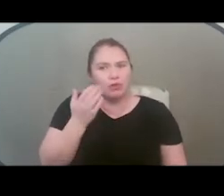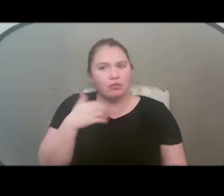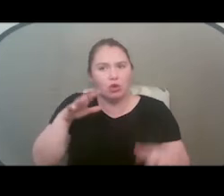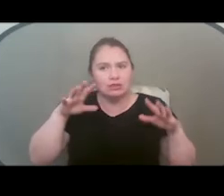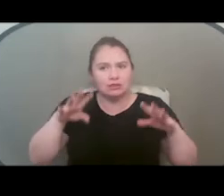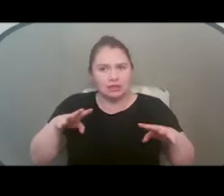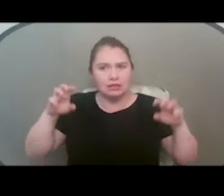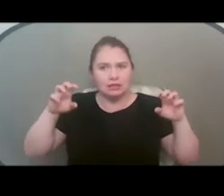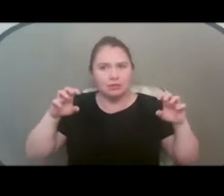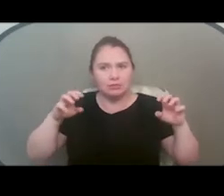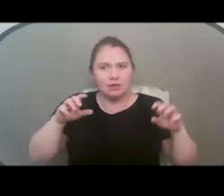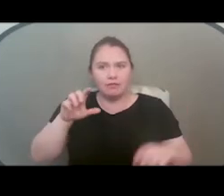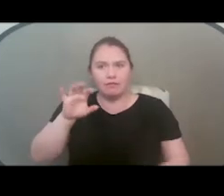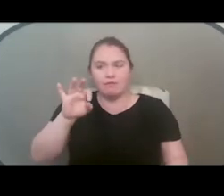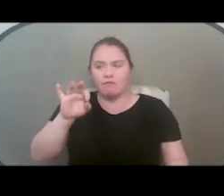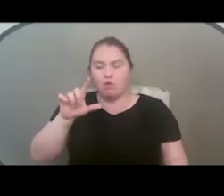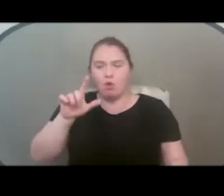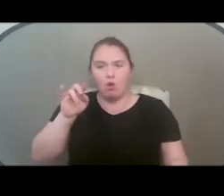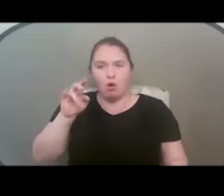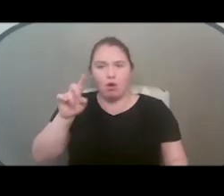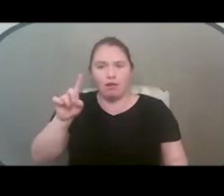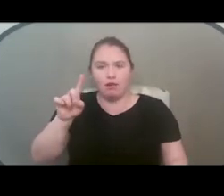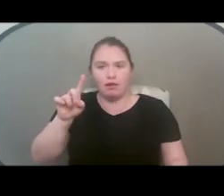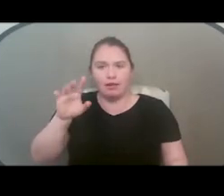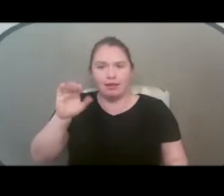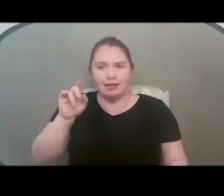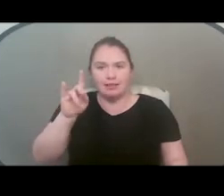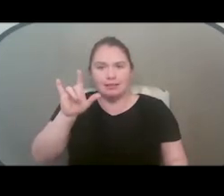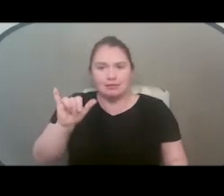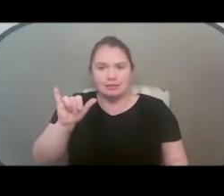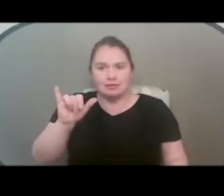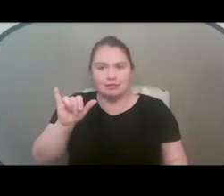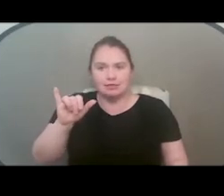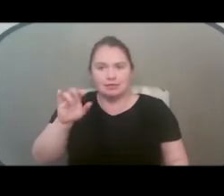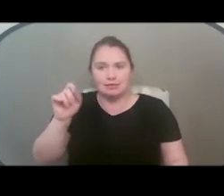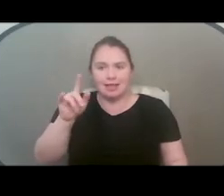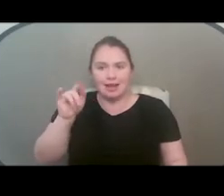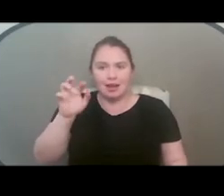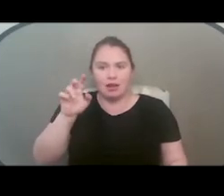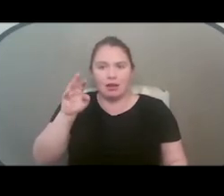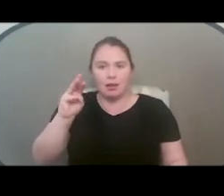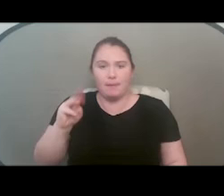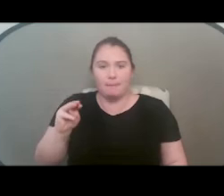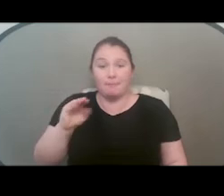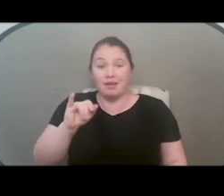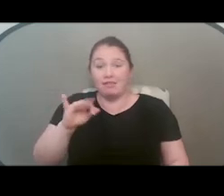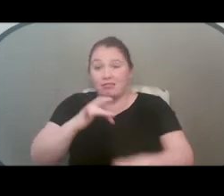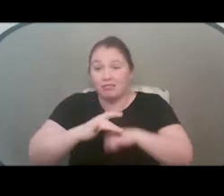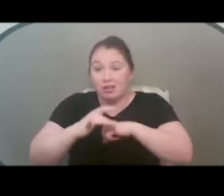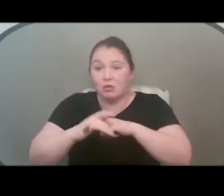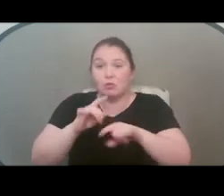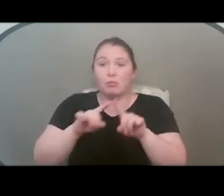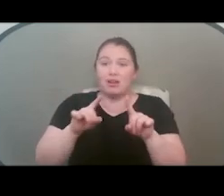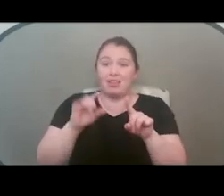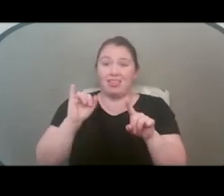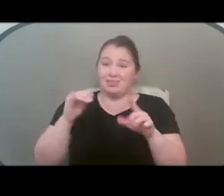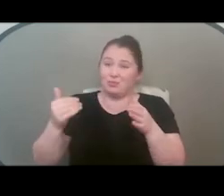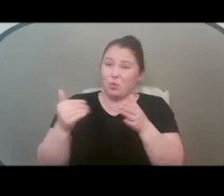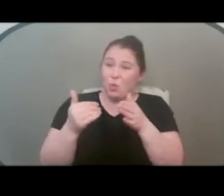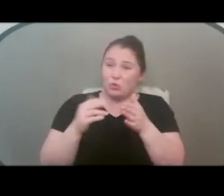the old Floyd Casey Stadium property was available, but that's so close to university anyway. You know, had that been snatched